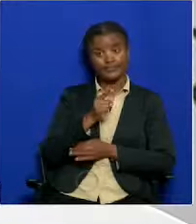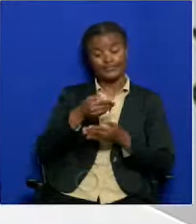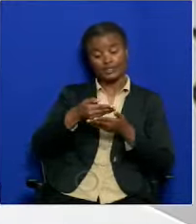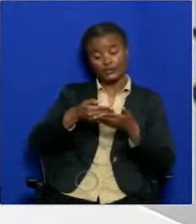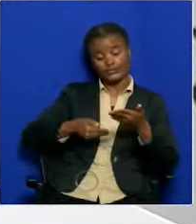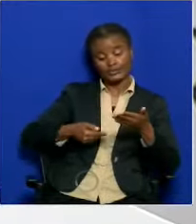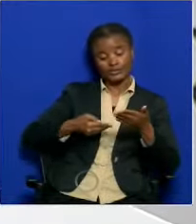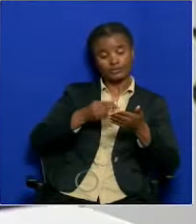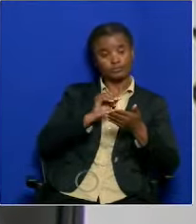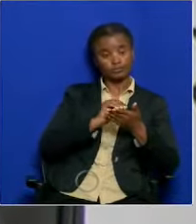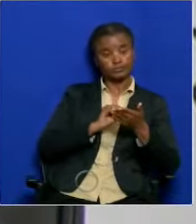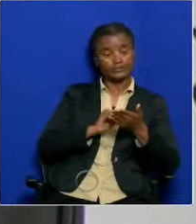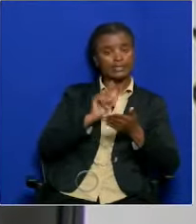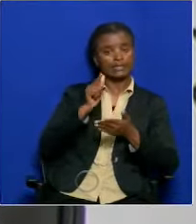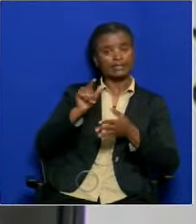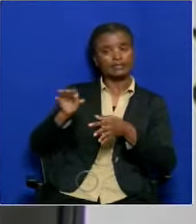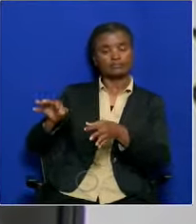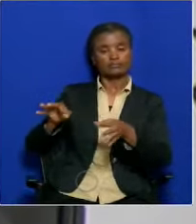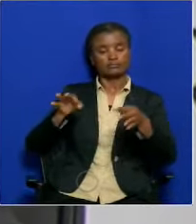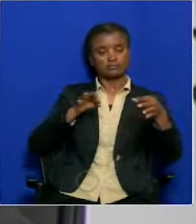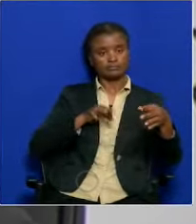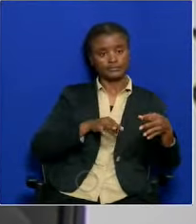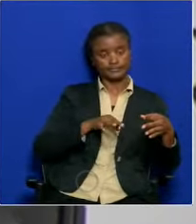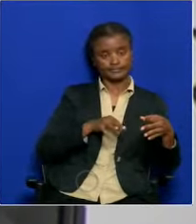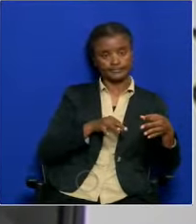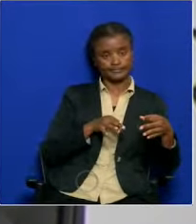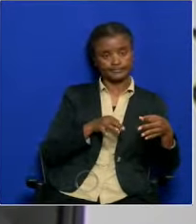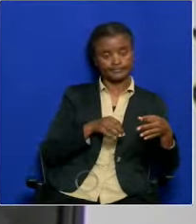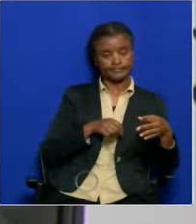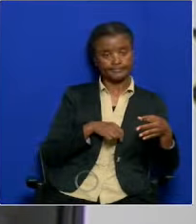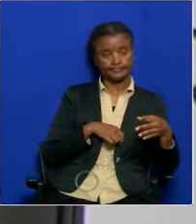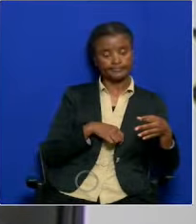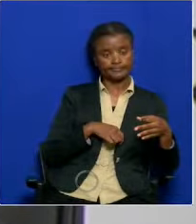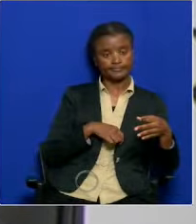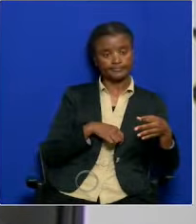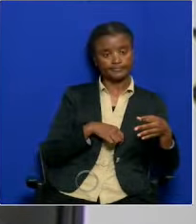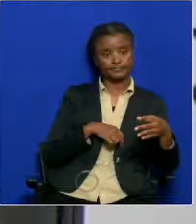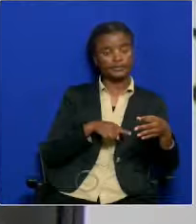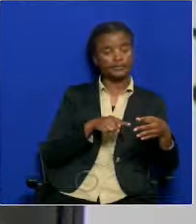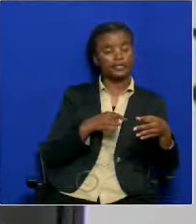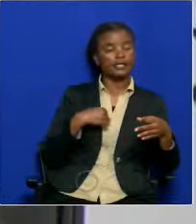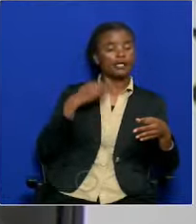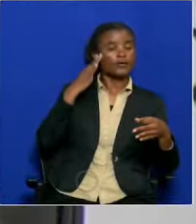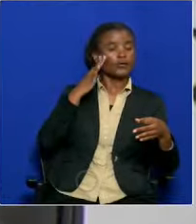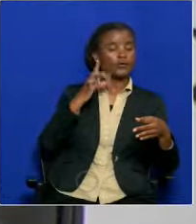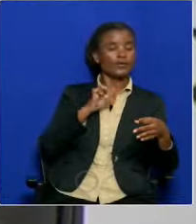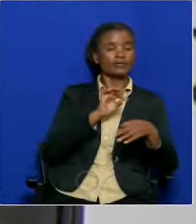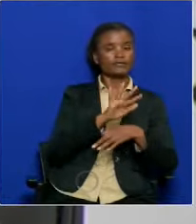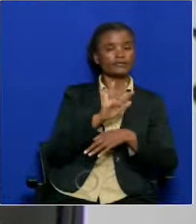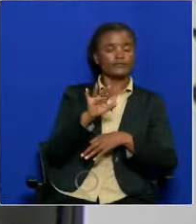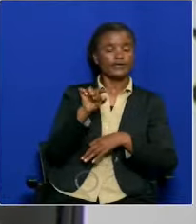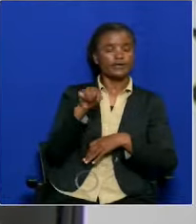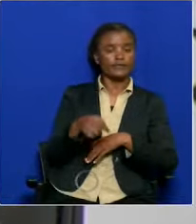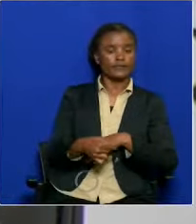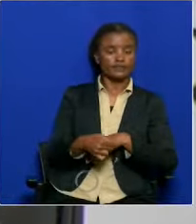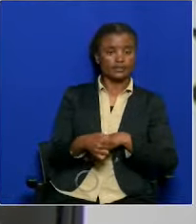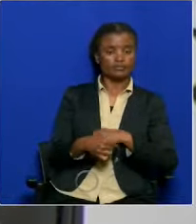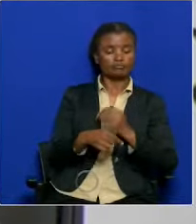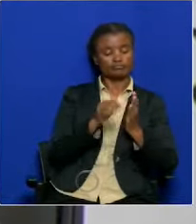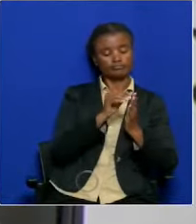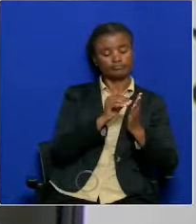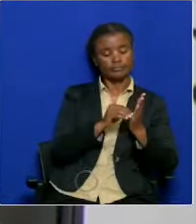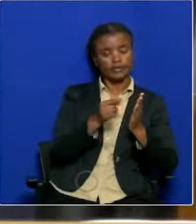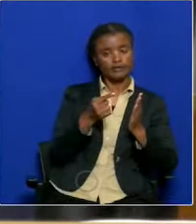on. But I knew it was 55,000 what was quoted for him.